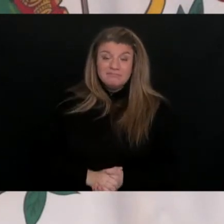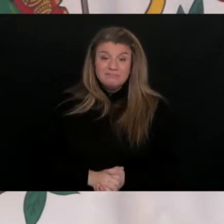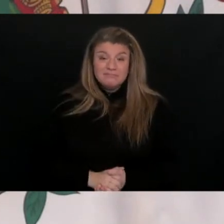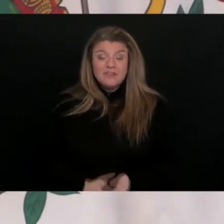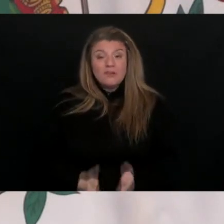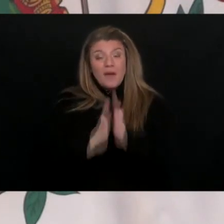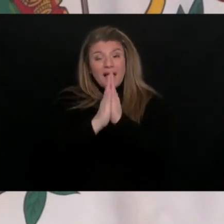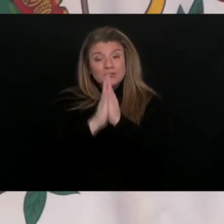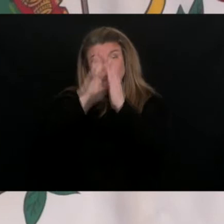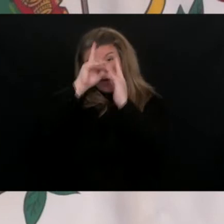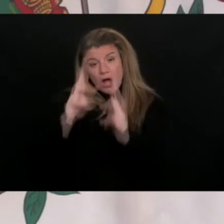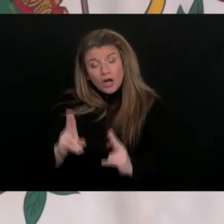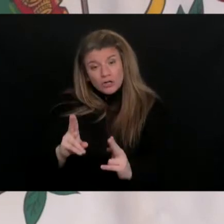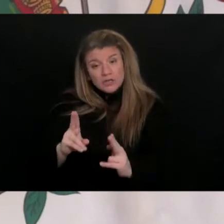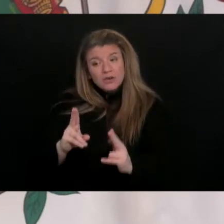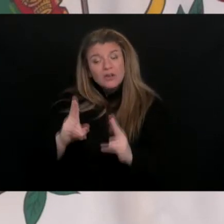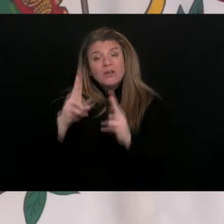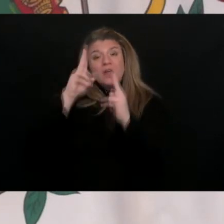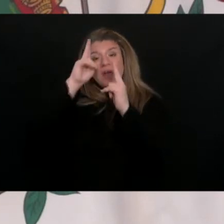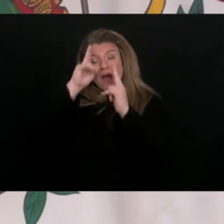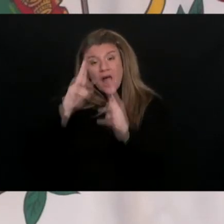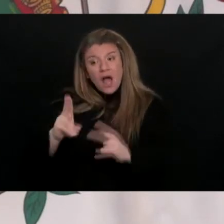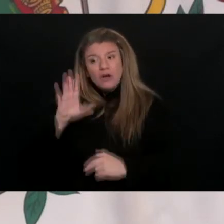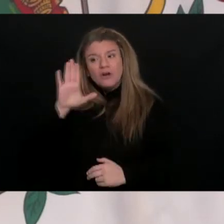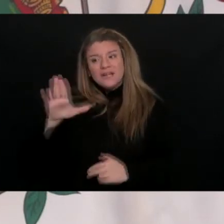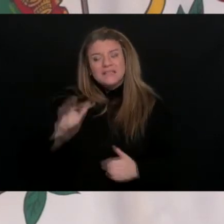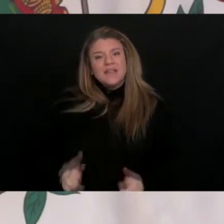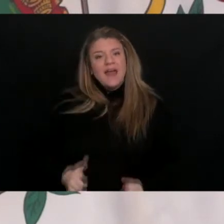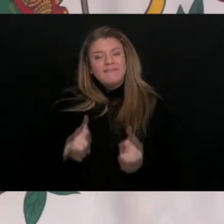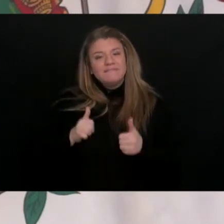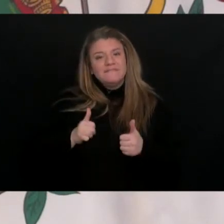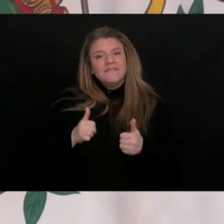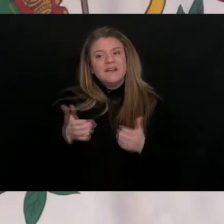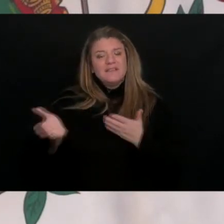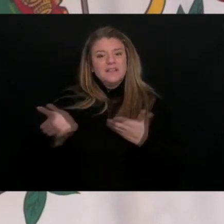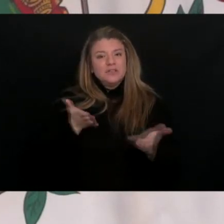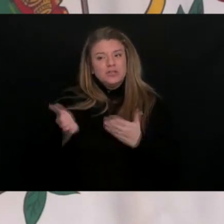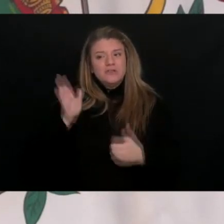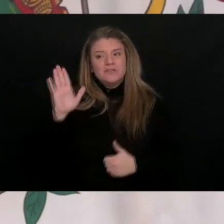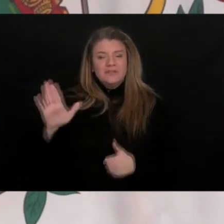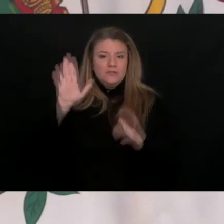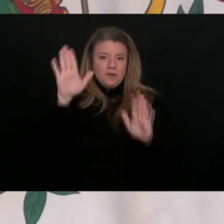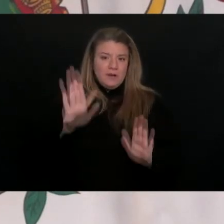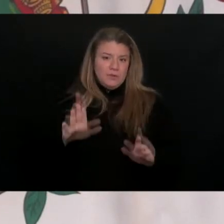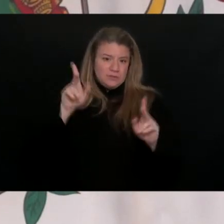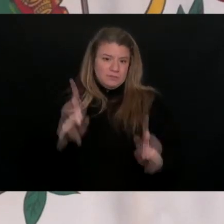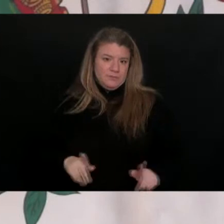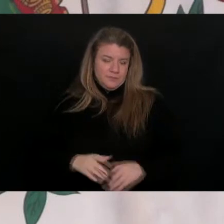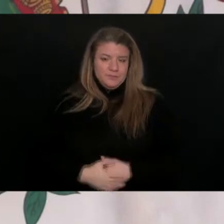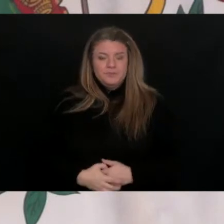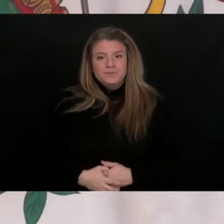to honor the life and the service of this great man.